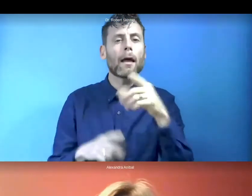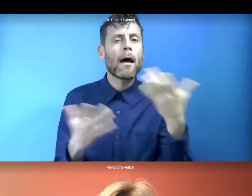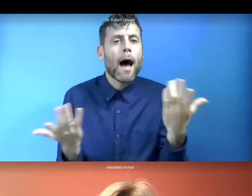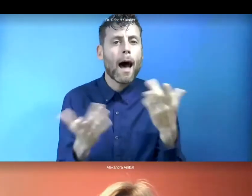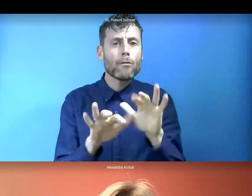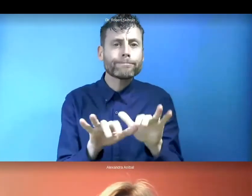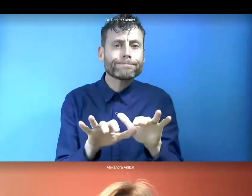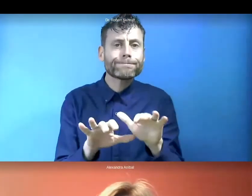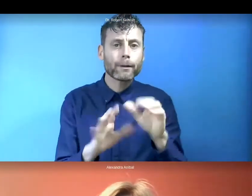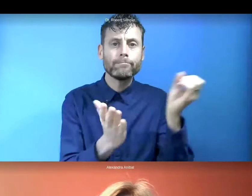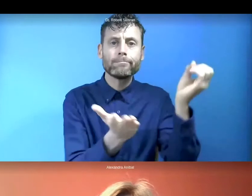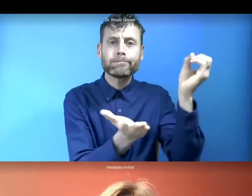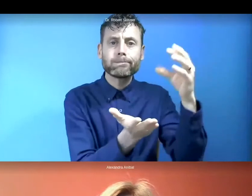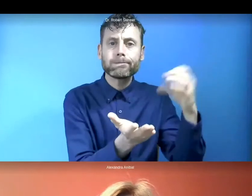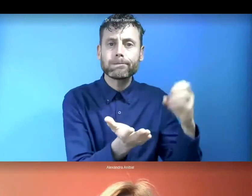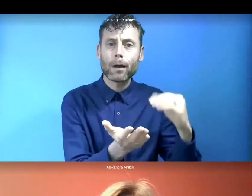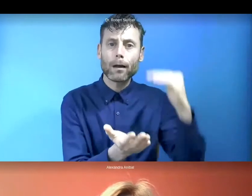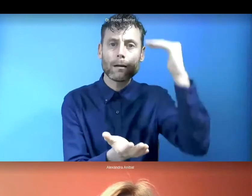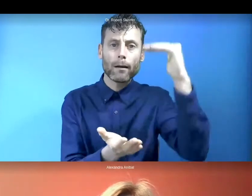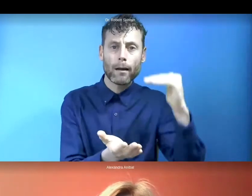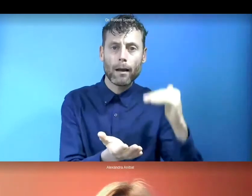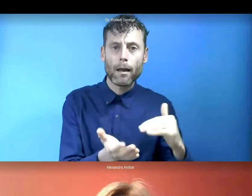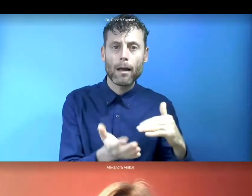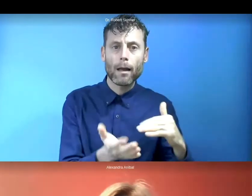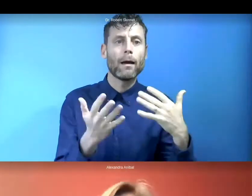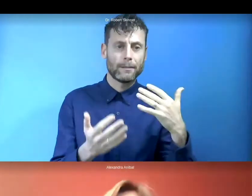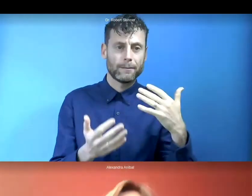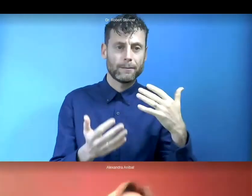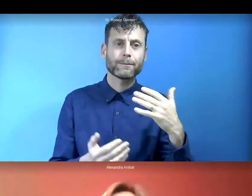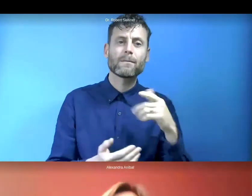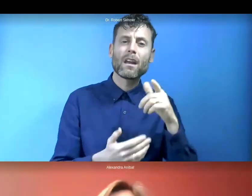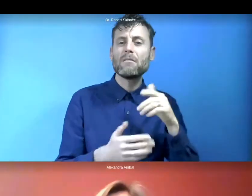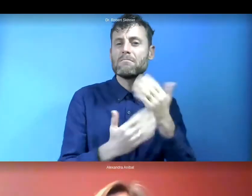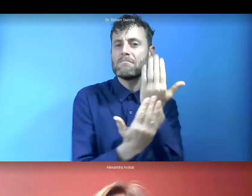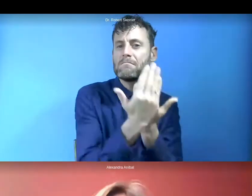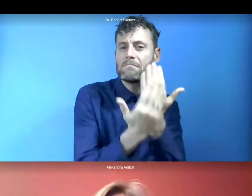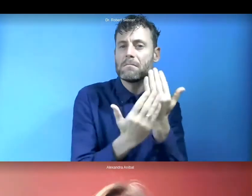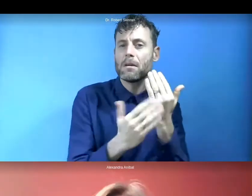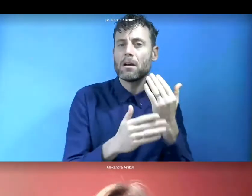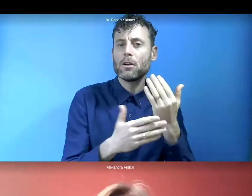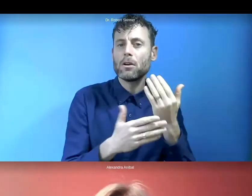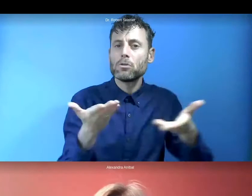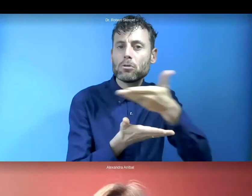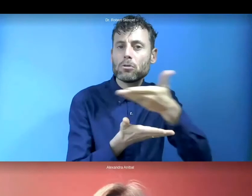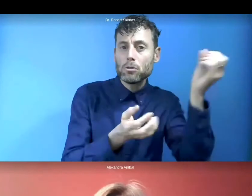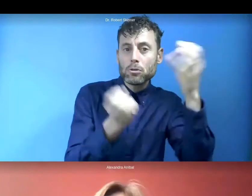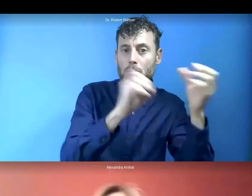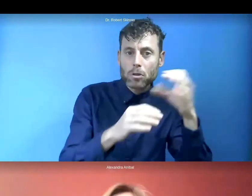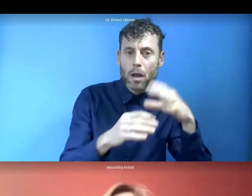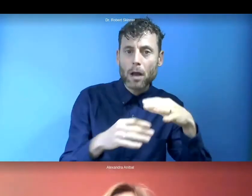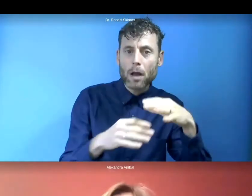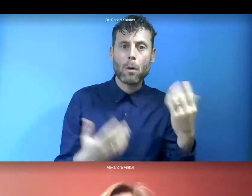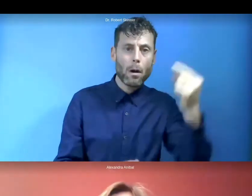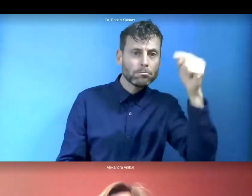or the specific Q&A panel, and we will collect them. You have also